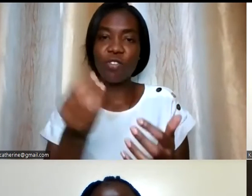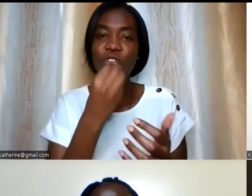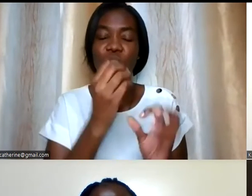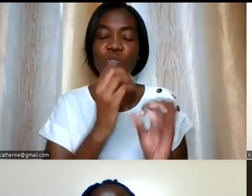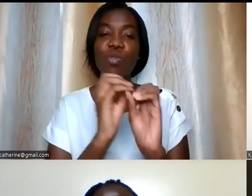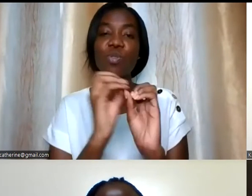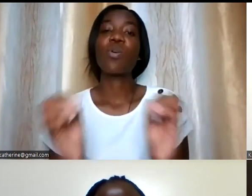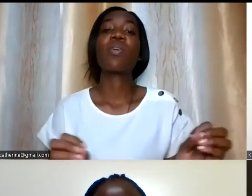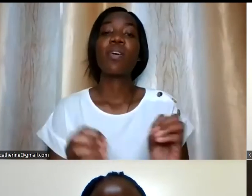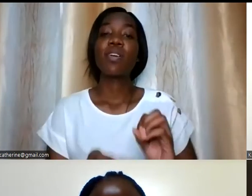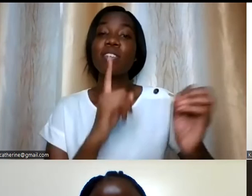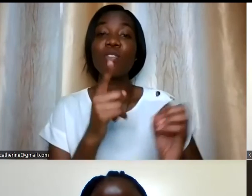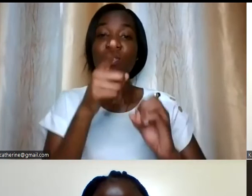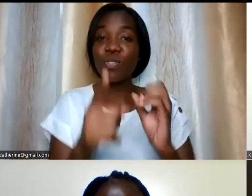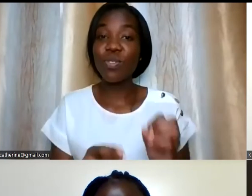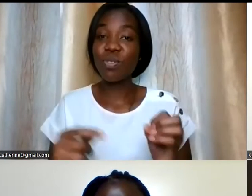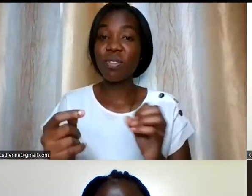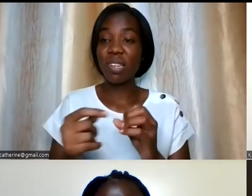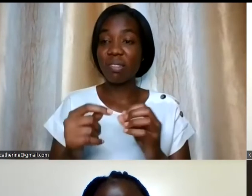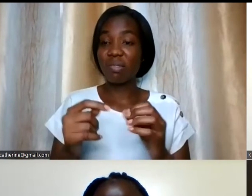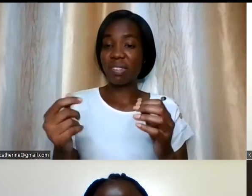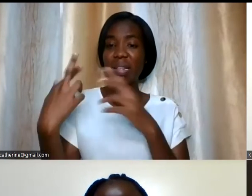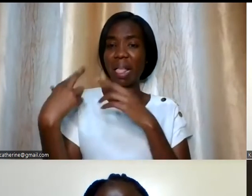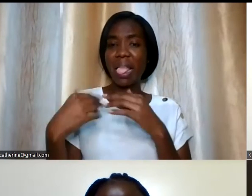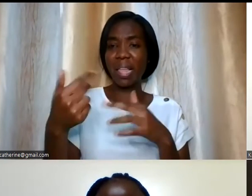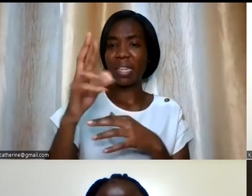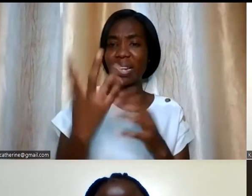So where does that leave the HR? So that